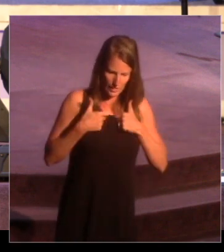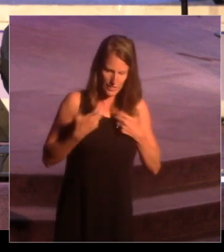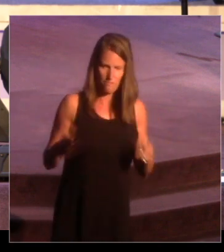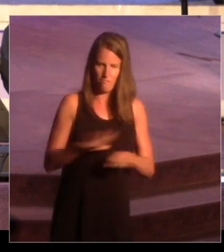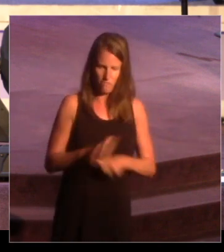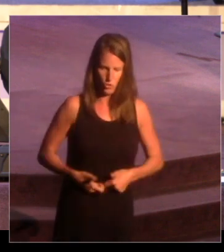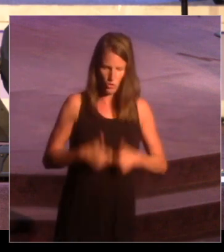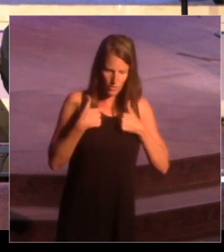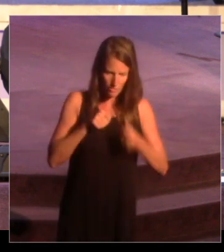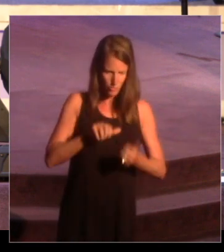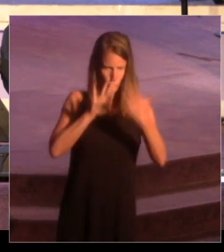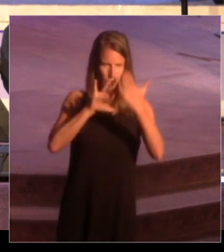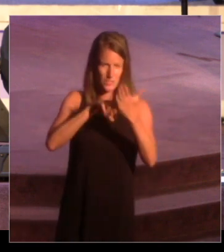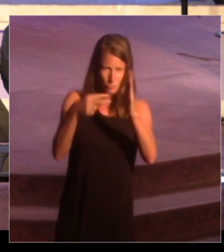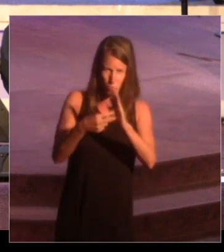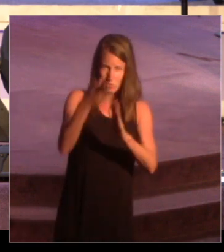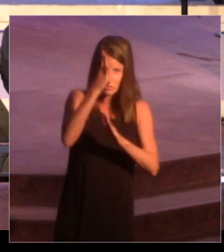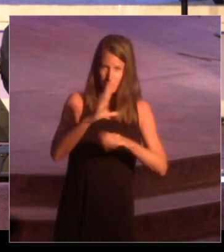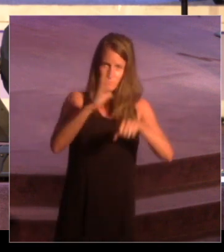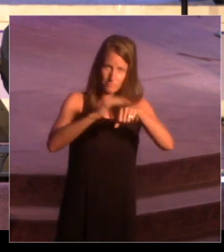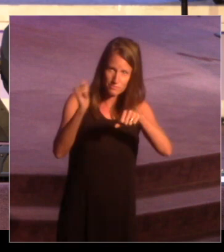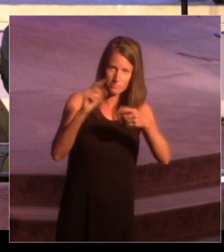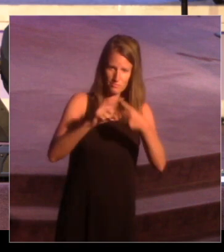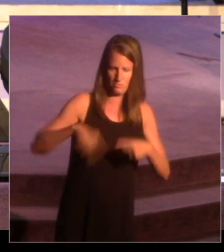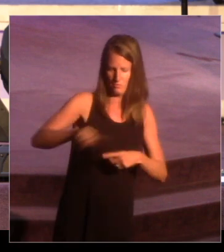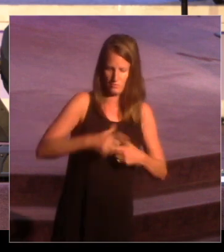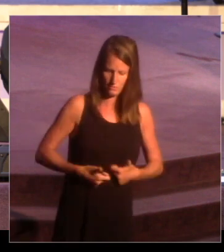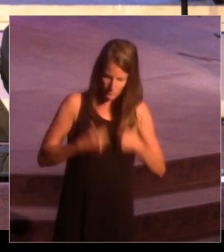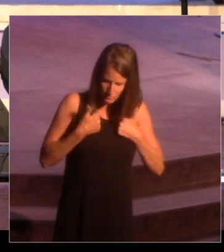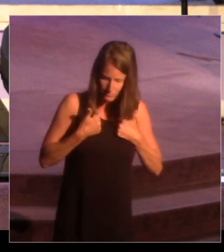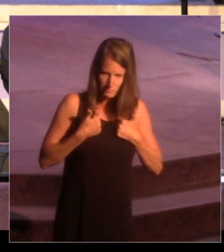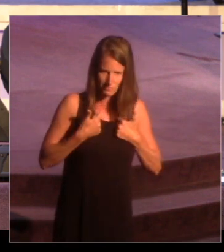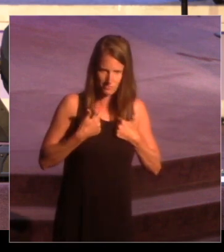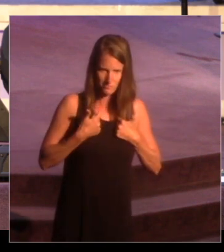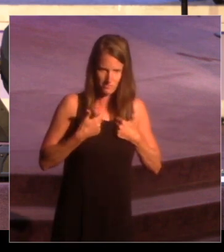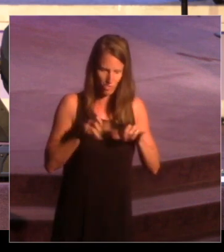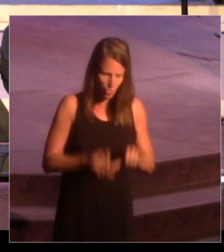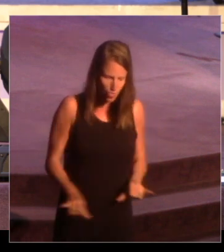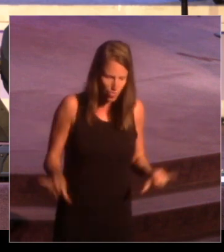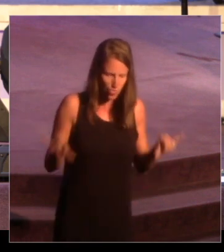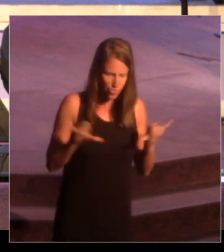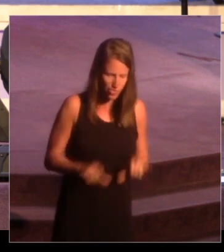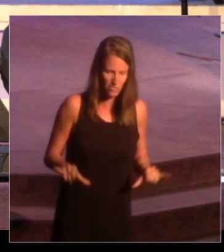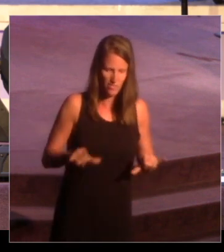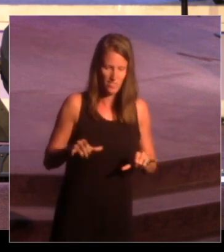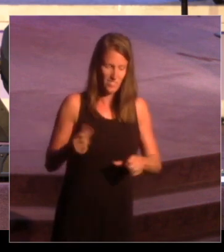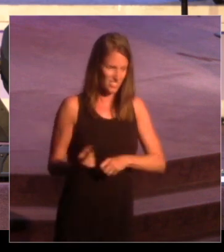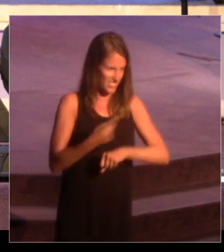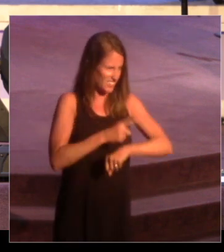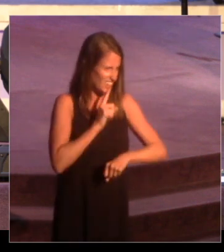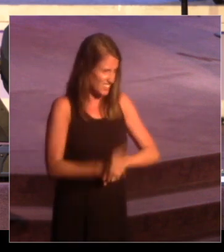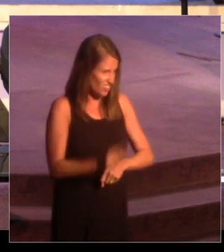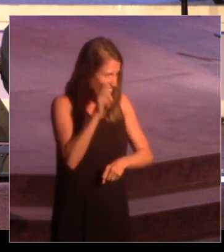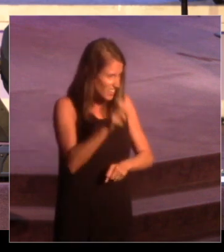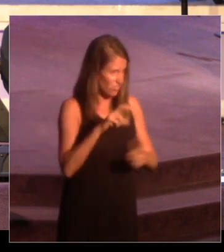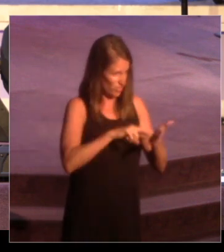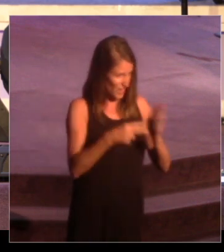full lives of presence and purpose that Christ so deeply wants for you. Paul says the days are evil. This means